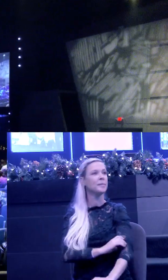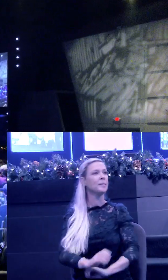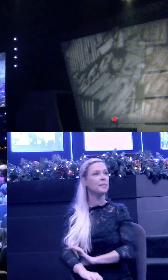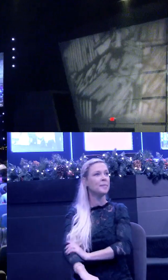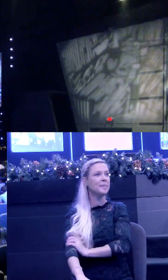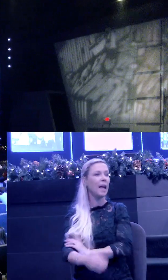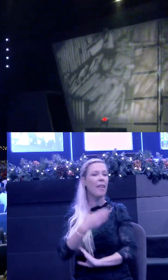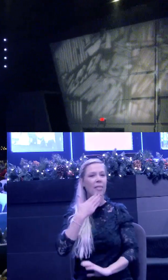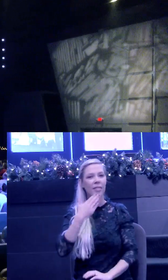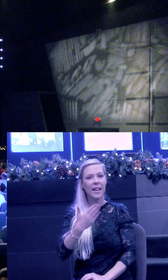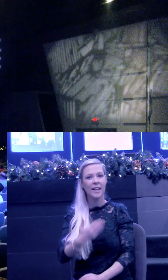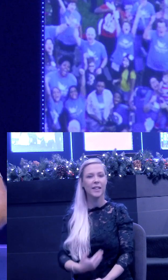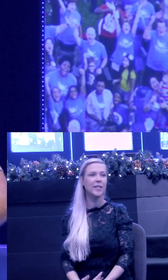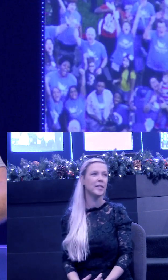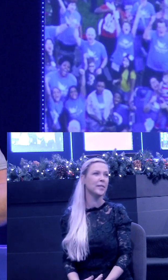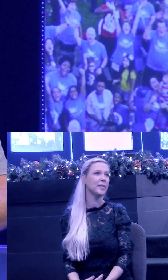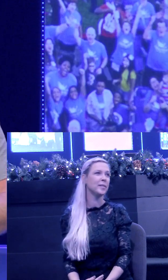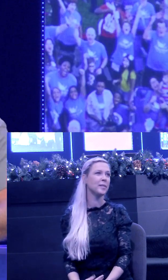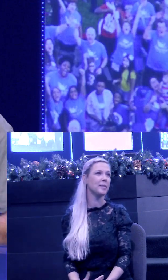Thank you.